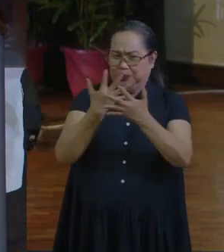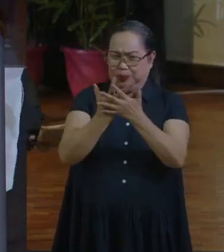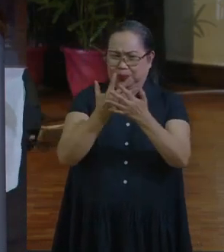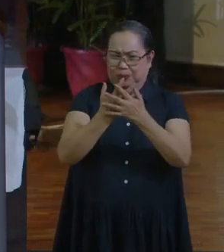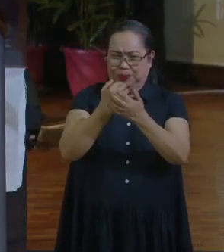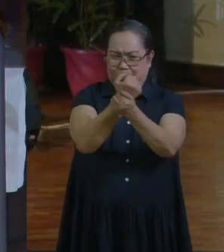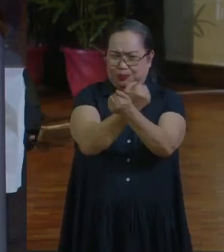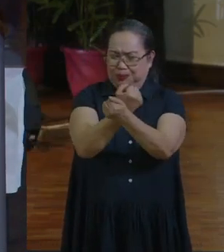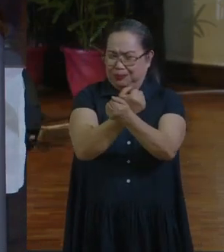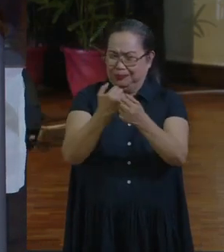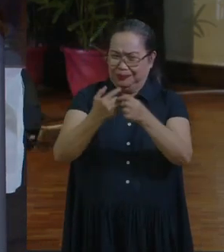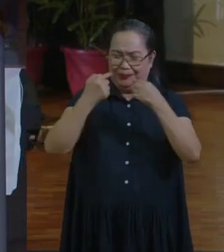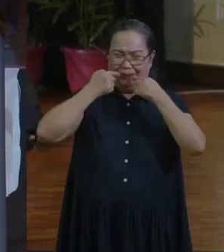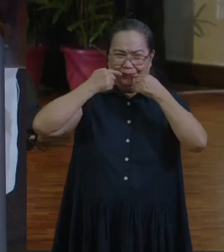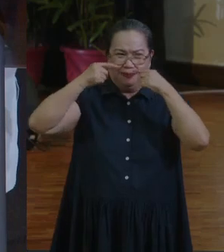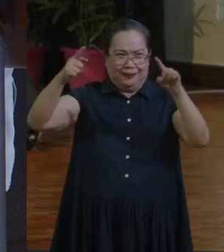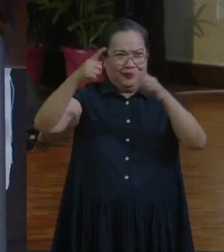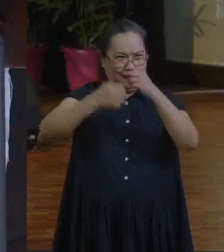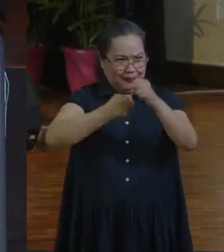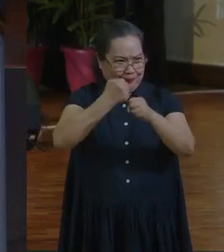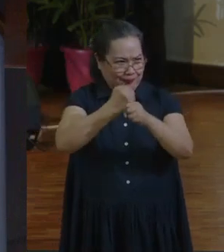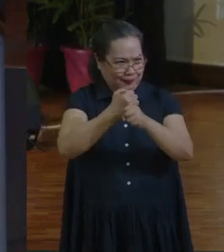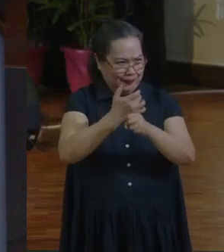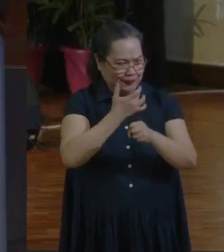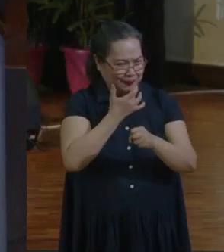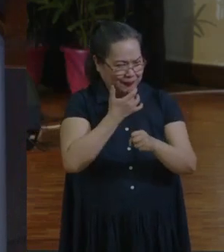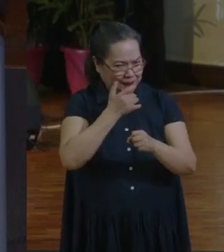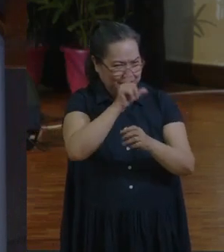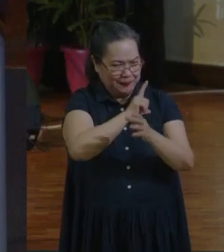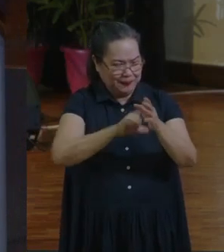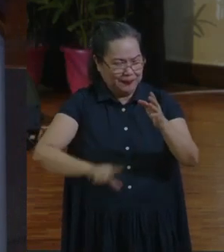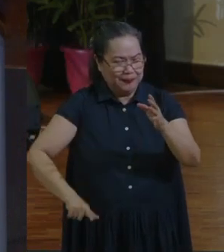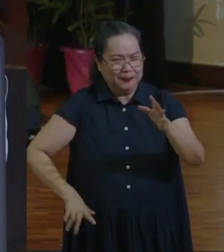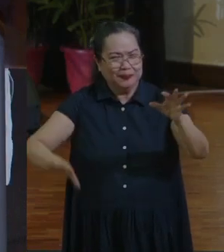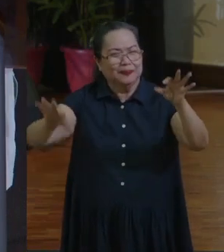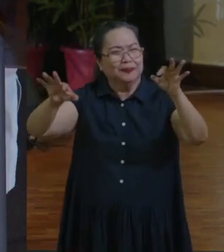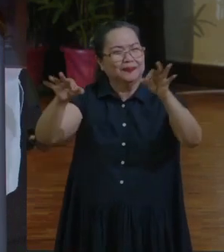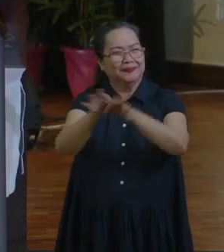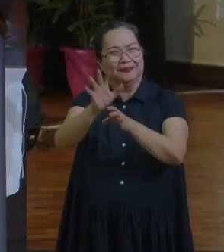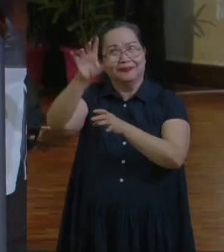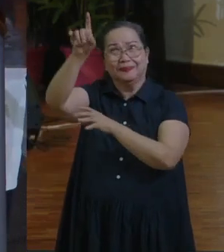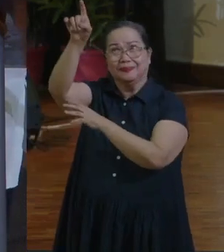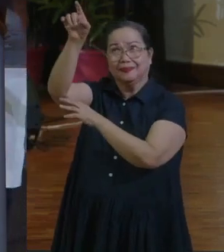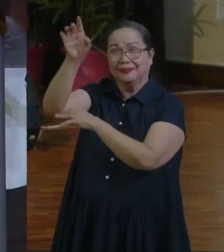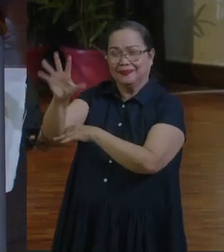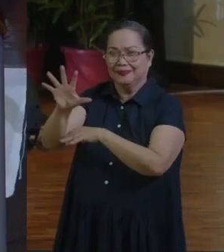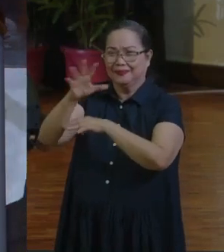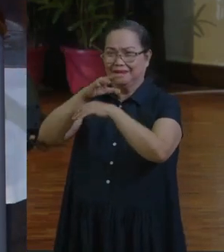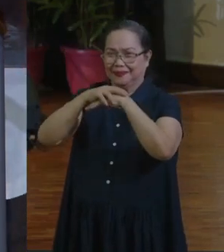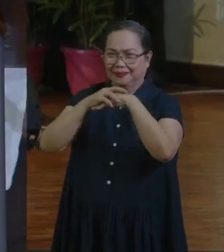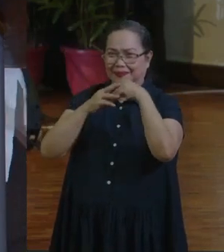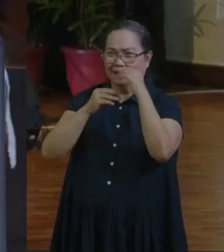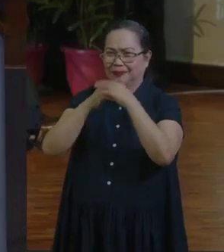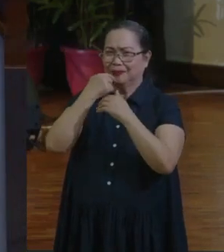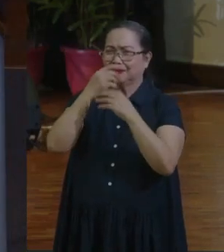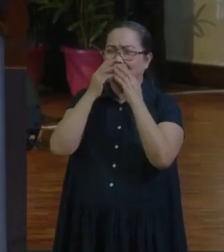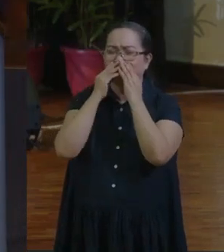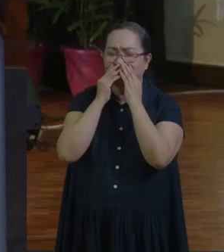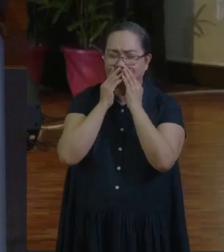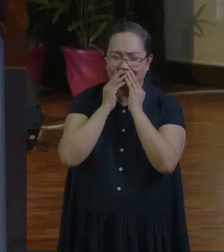bound, to proclaim the year of the Lord's favor and the day of the vengeance of our God, to comfort all who